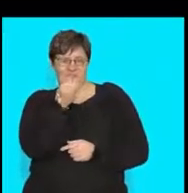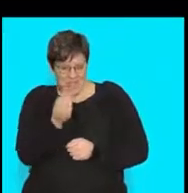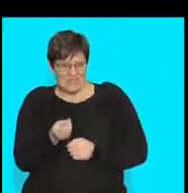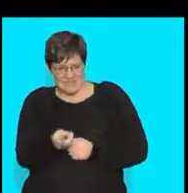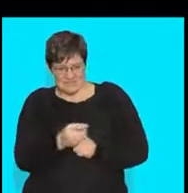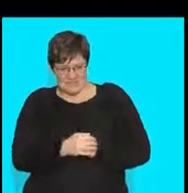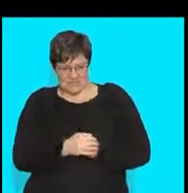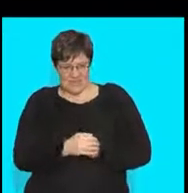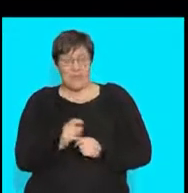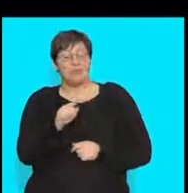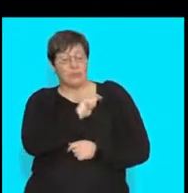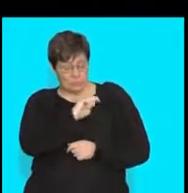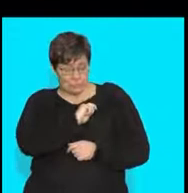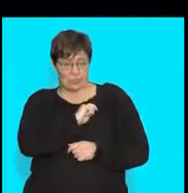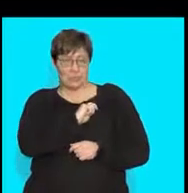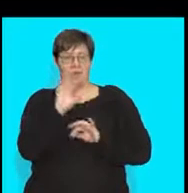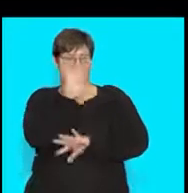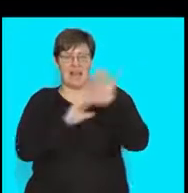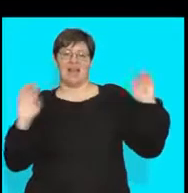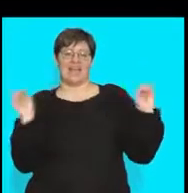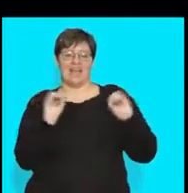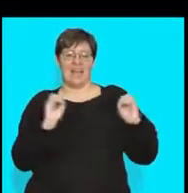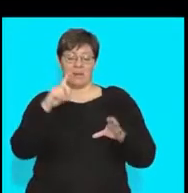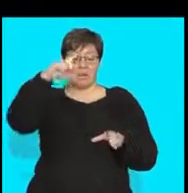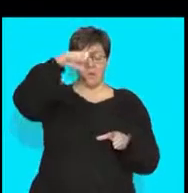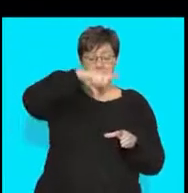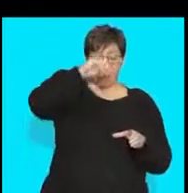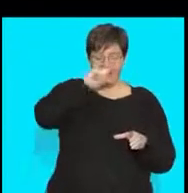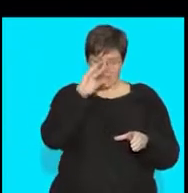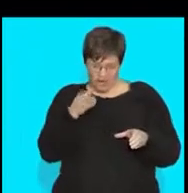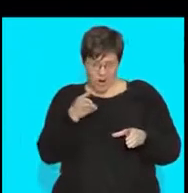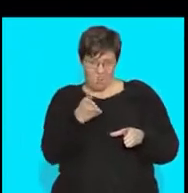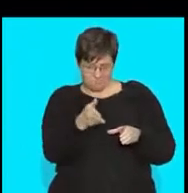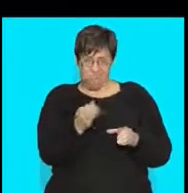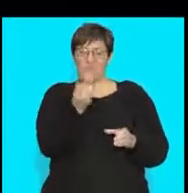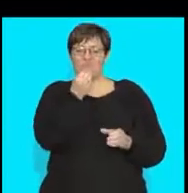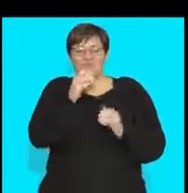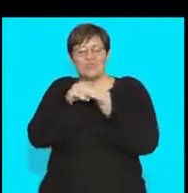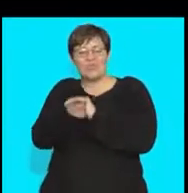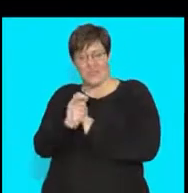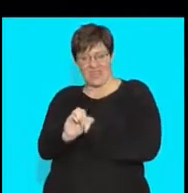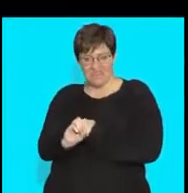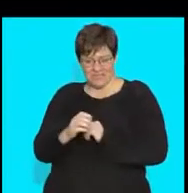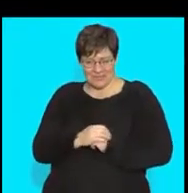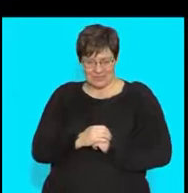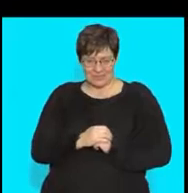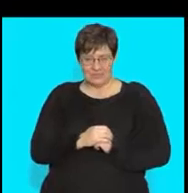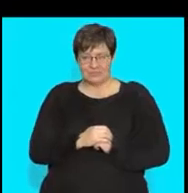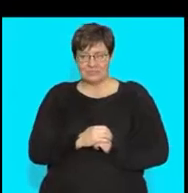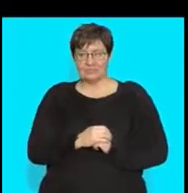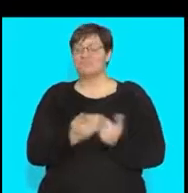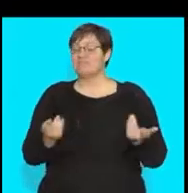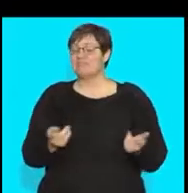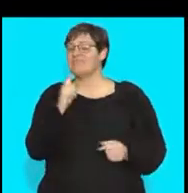are colorless, all right? They are colorless, but you are looking at a plastid that contains